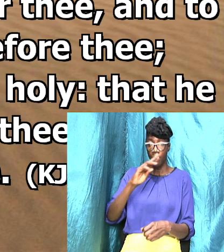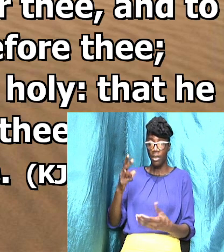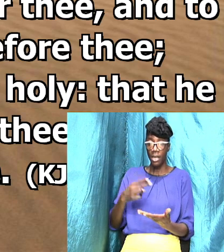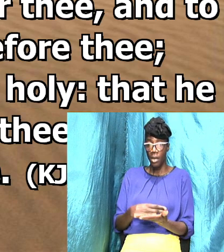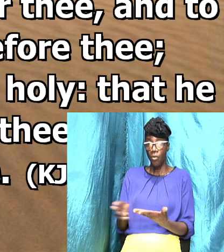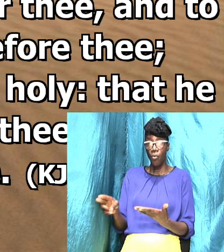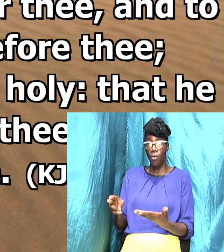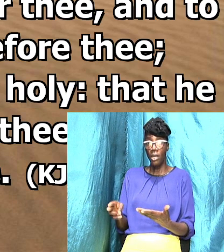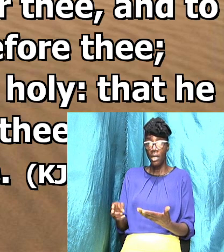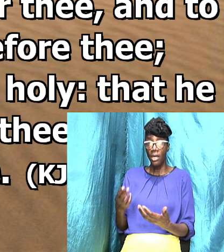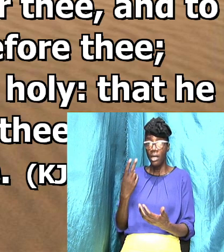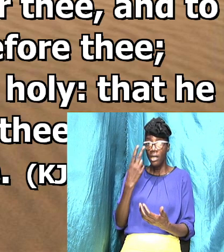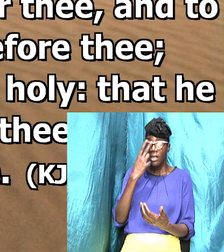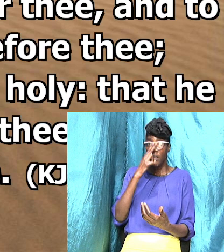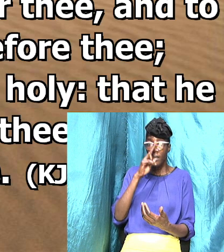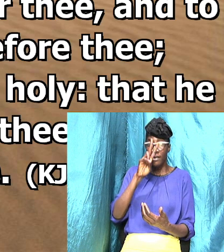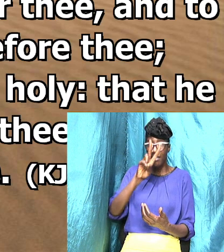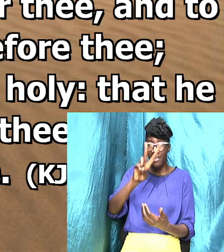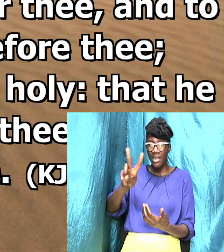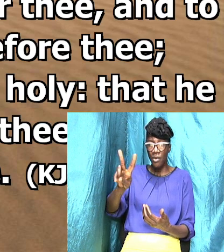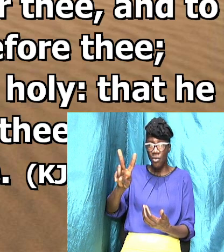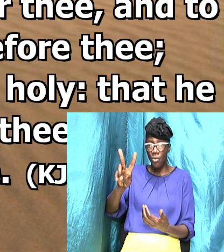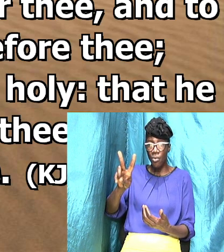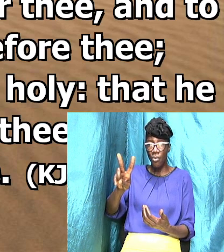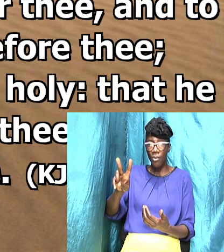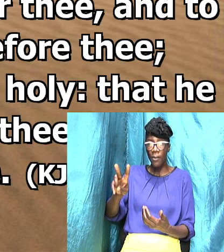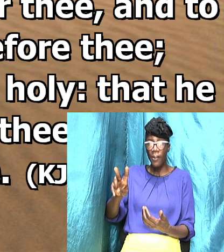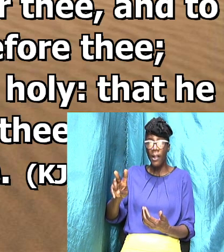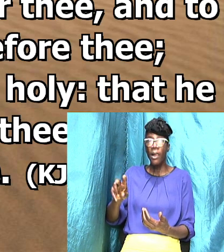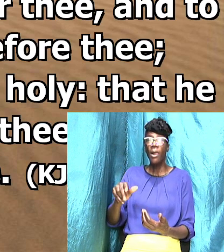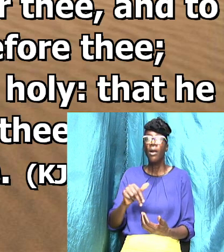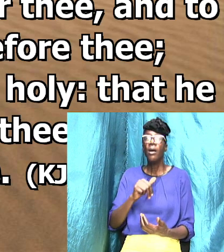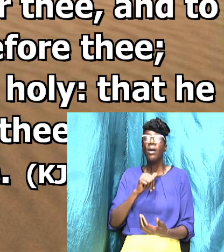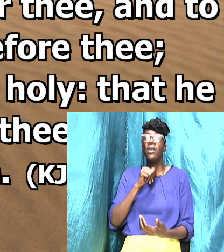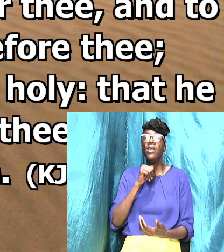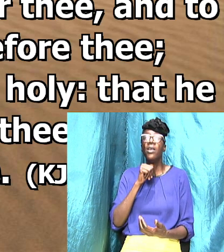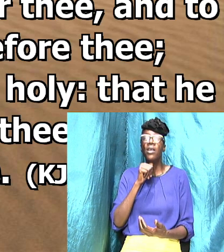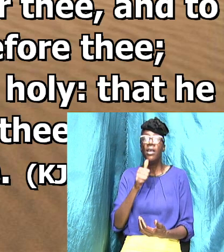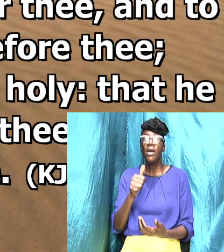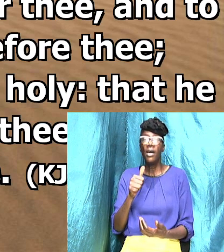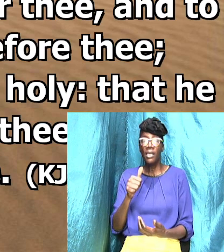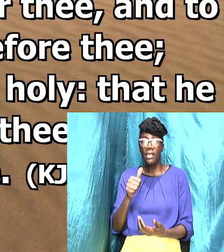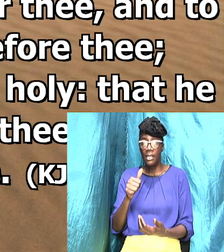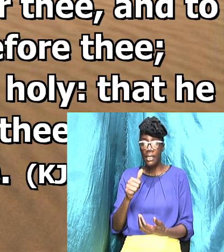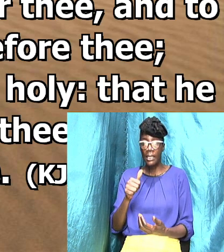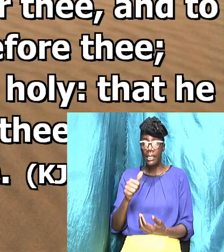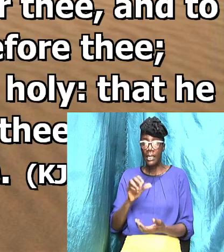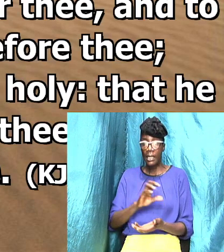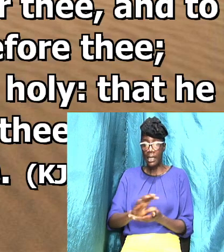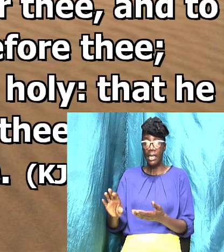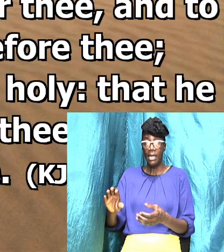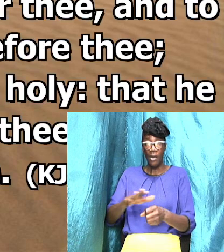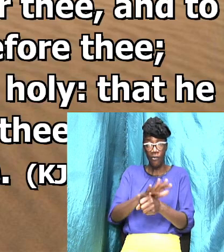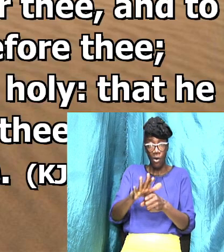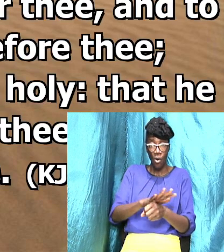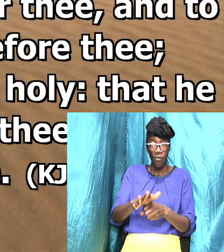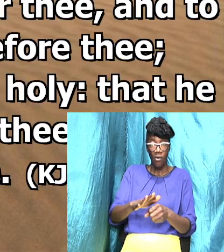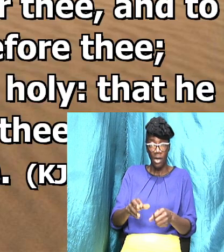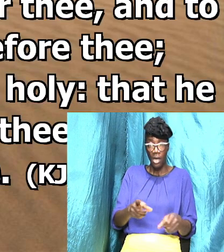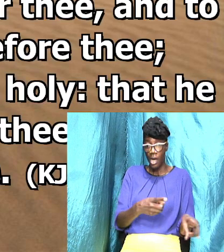That he see no unclean. This is talking about the same filth from verse 13. You know, you have to cover it up and you have to do it outside of the camp.